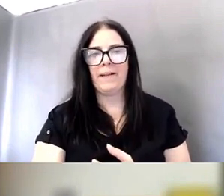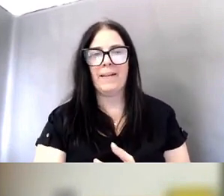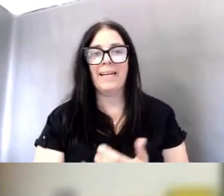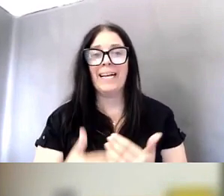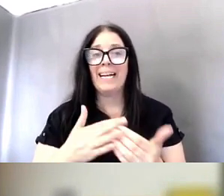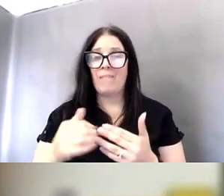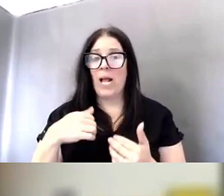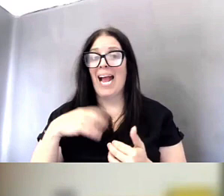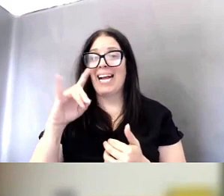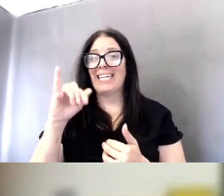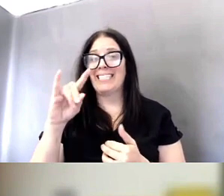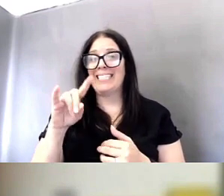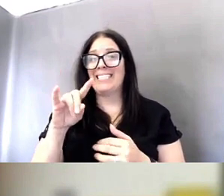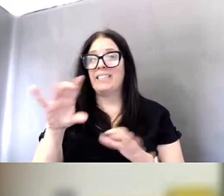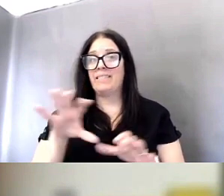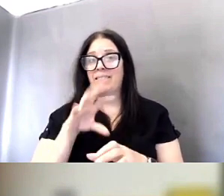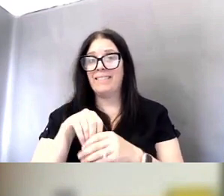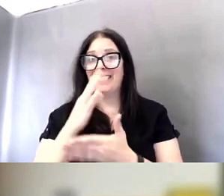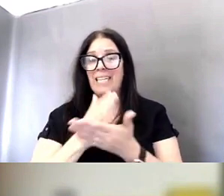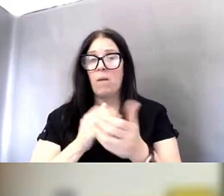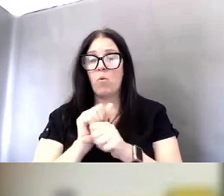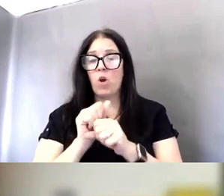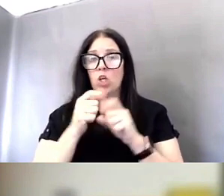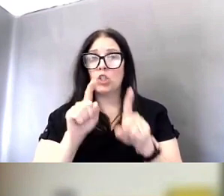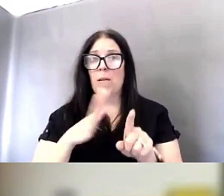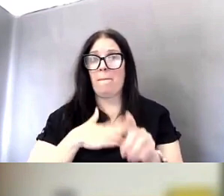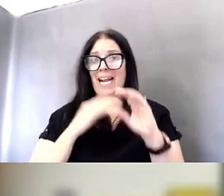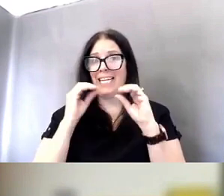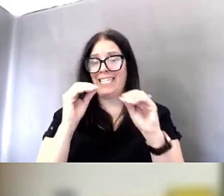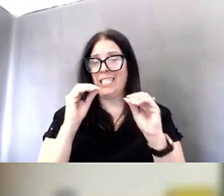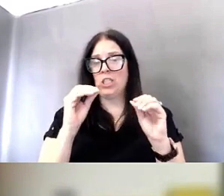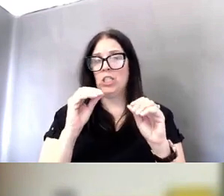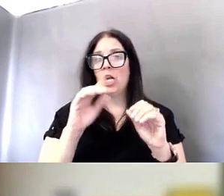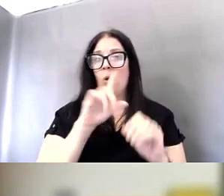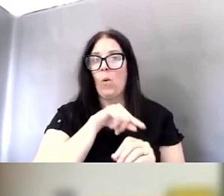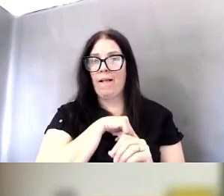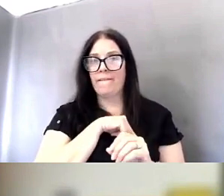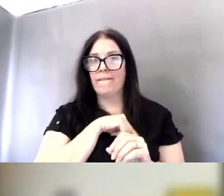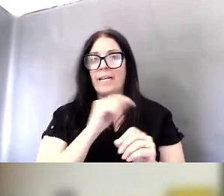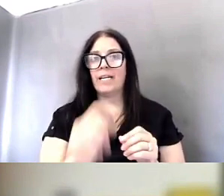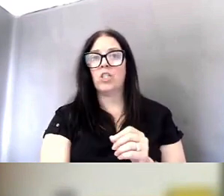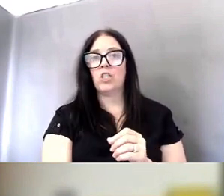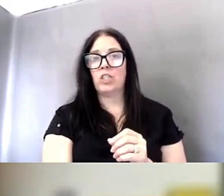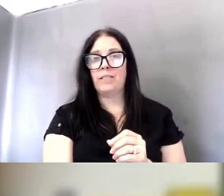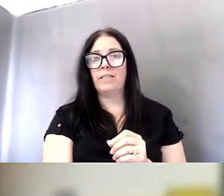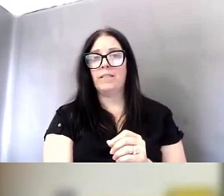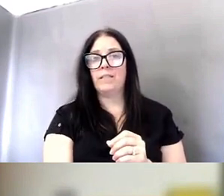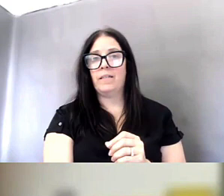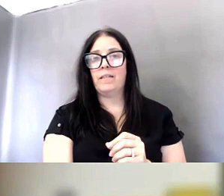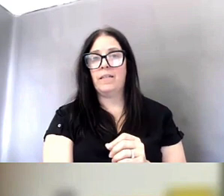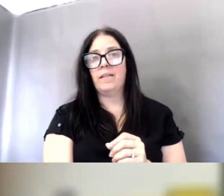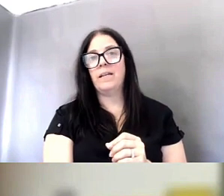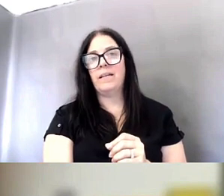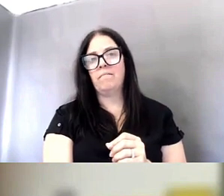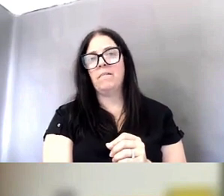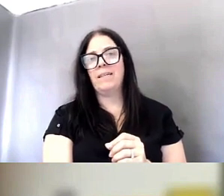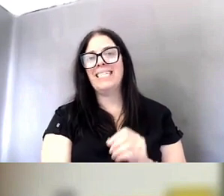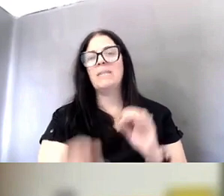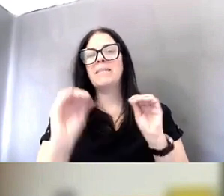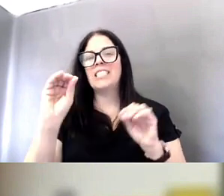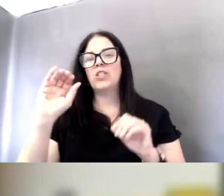do some work during my teaching qualifications back in London in UK.